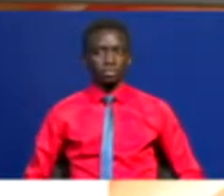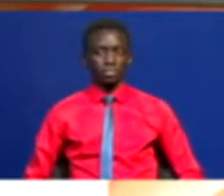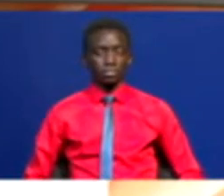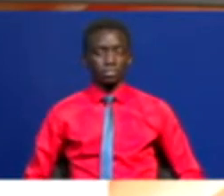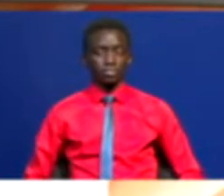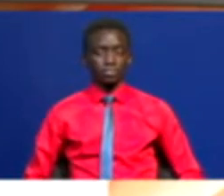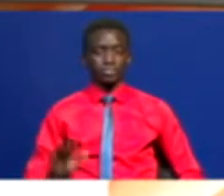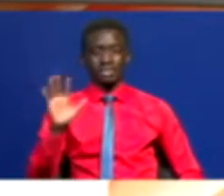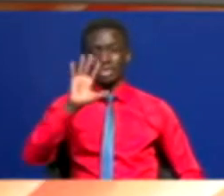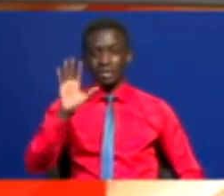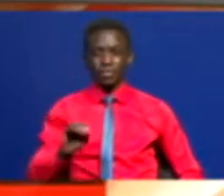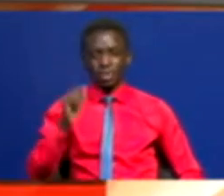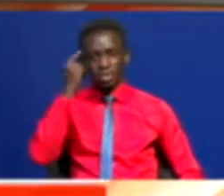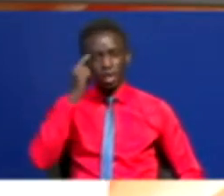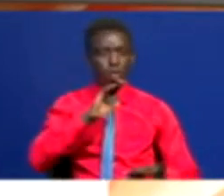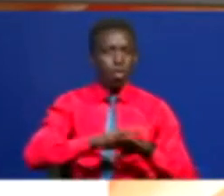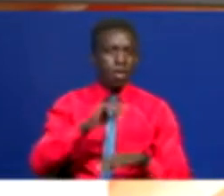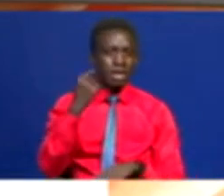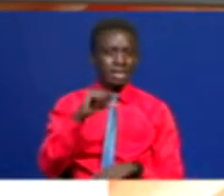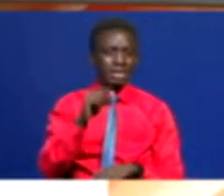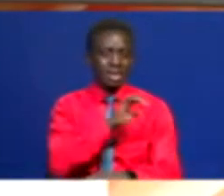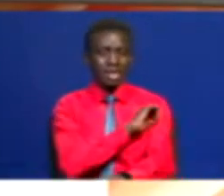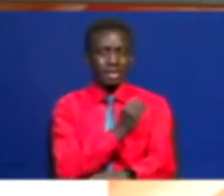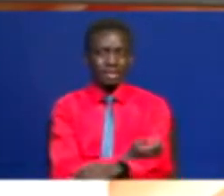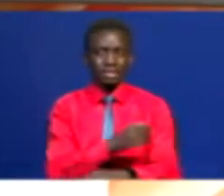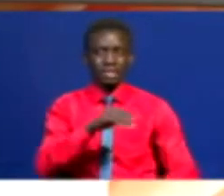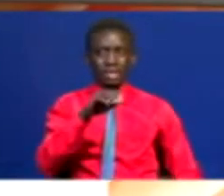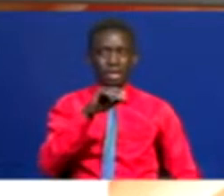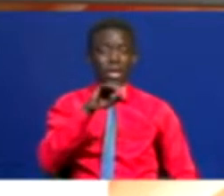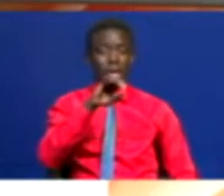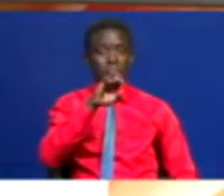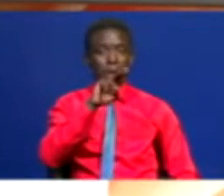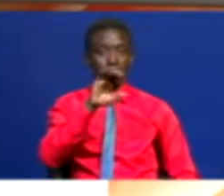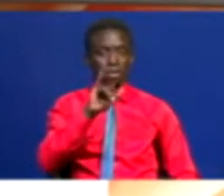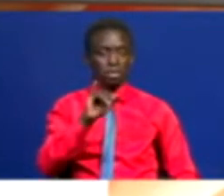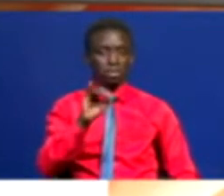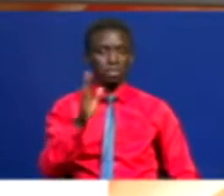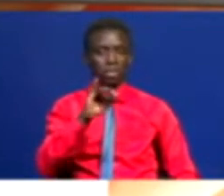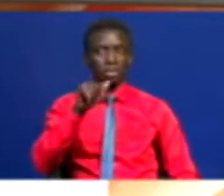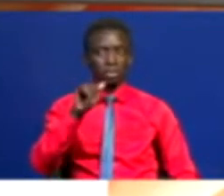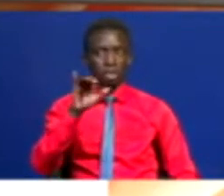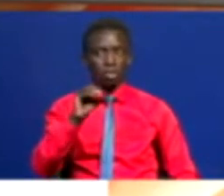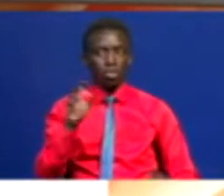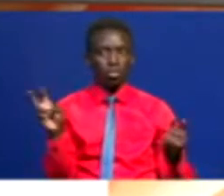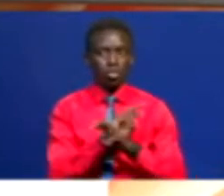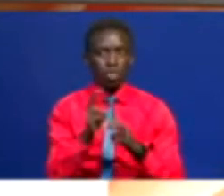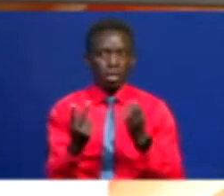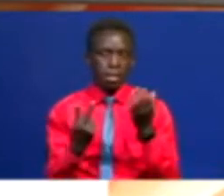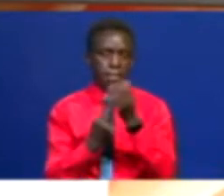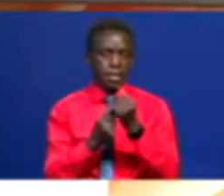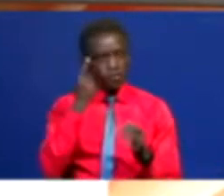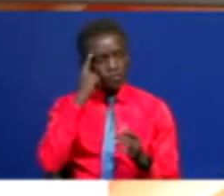A continental think tank on matters green energy, Enzi Ijayo, is seeking foster partnerships and support towards growing